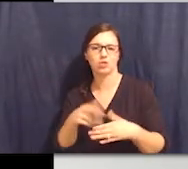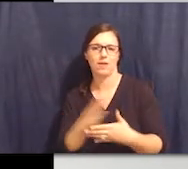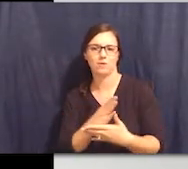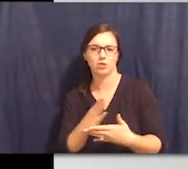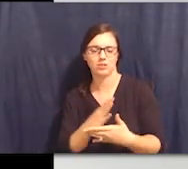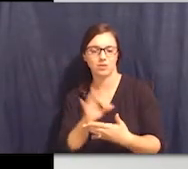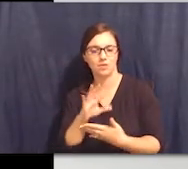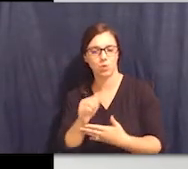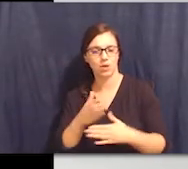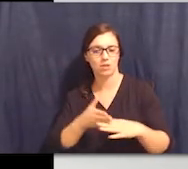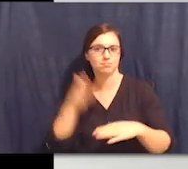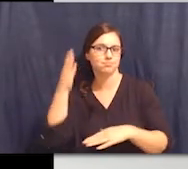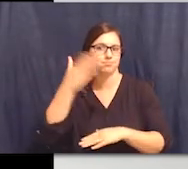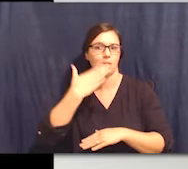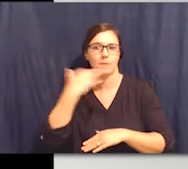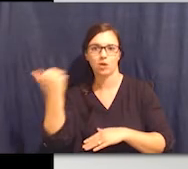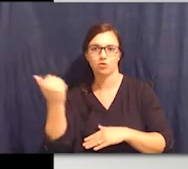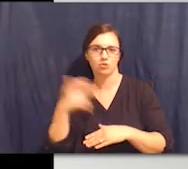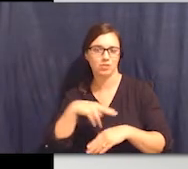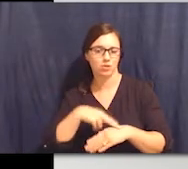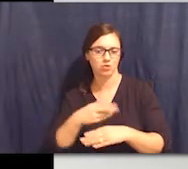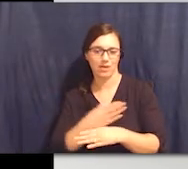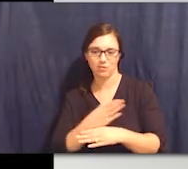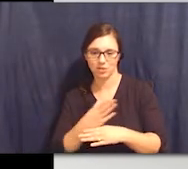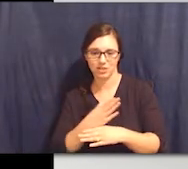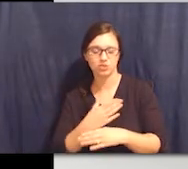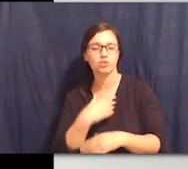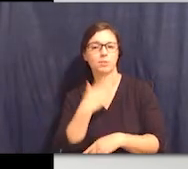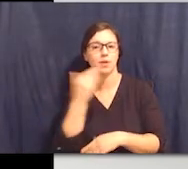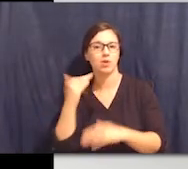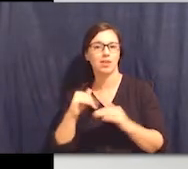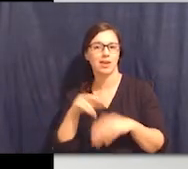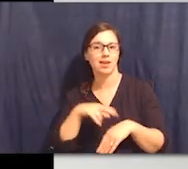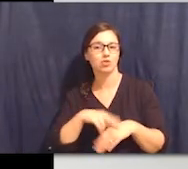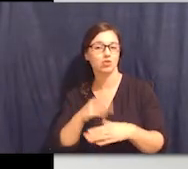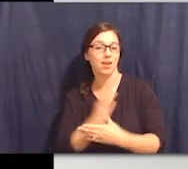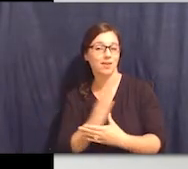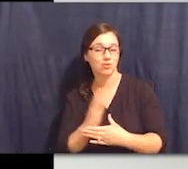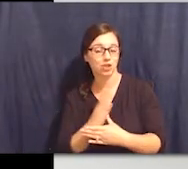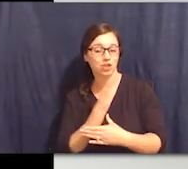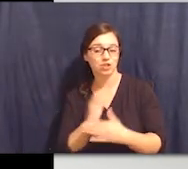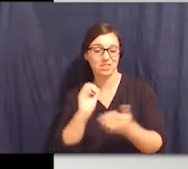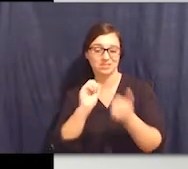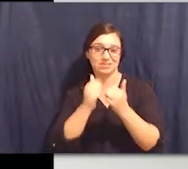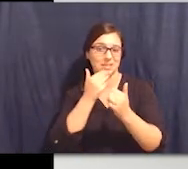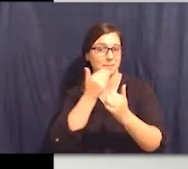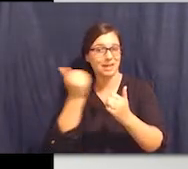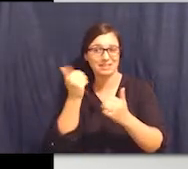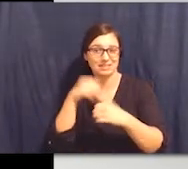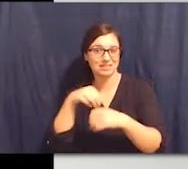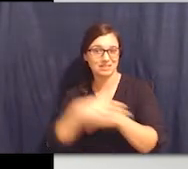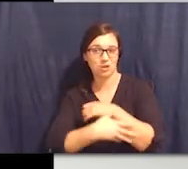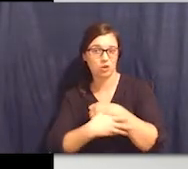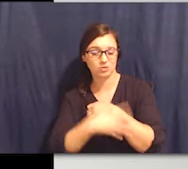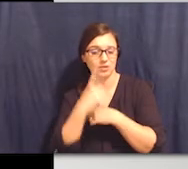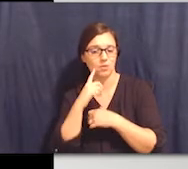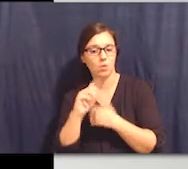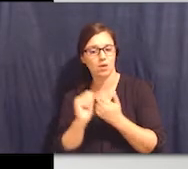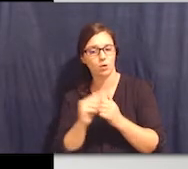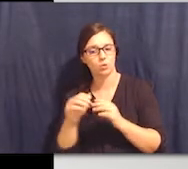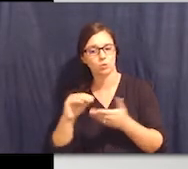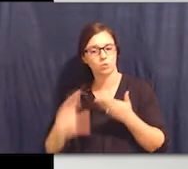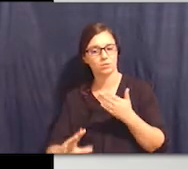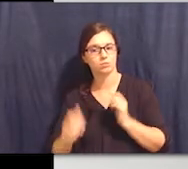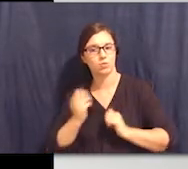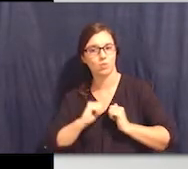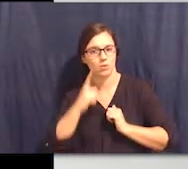Florida's better than the national average in terms of inclusion. We perform better than the national average and among the best in the nation for how our students